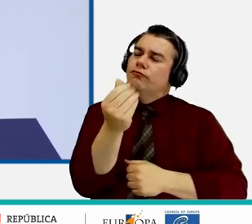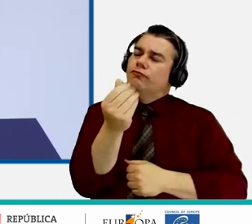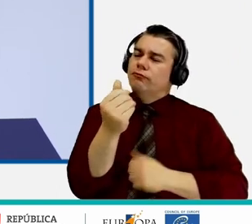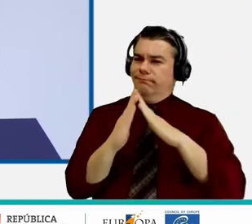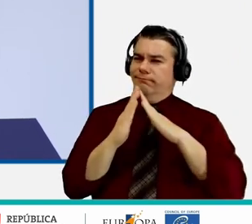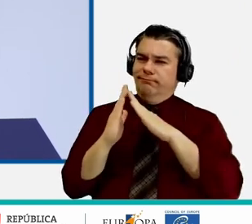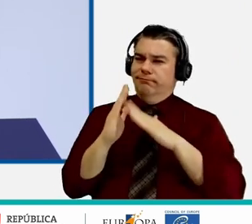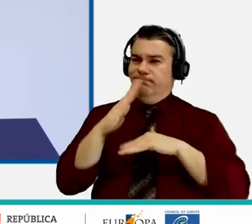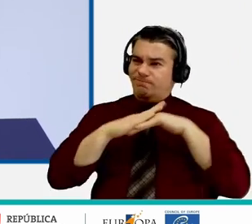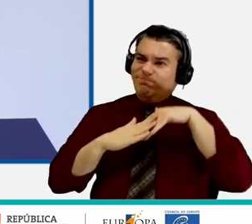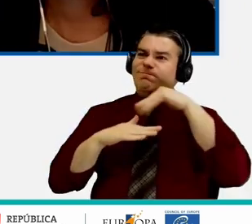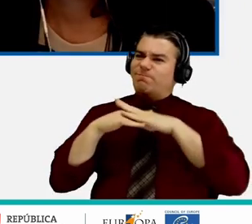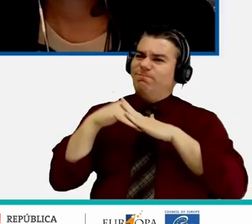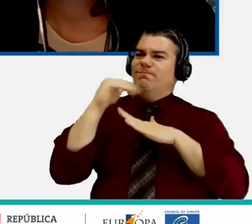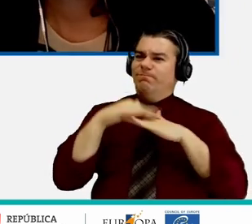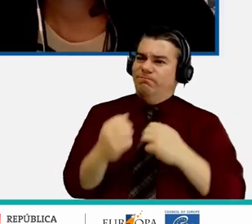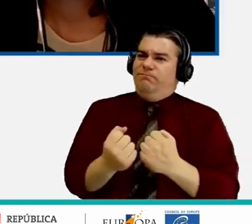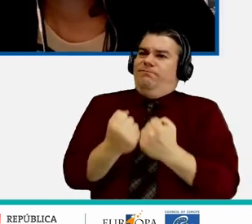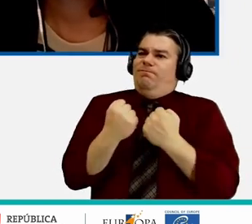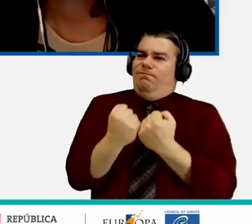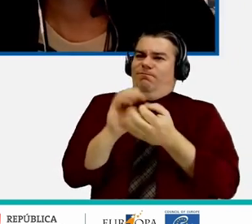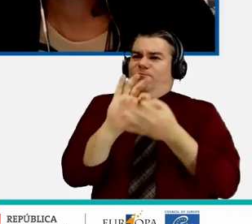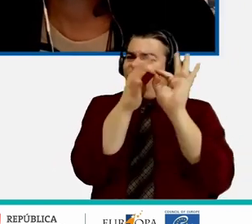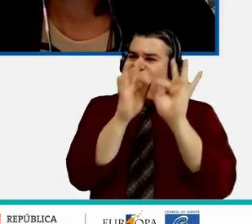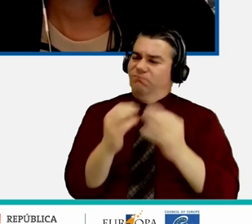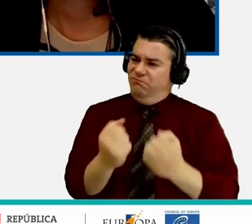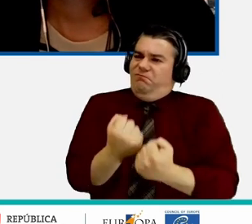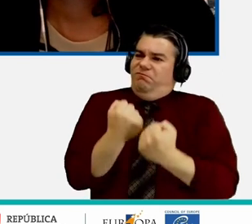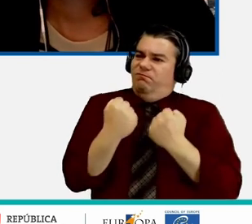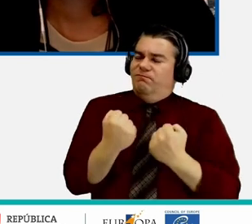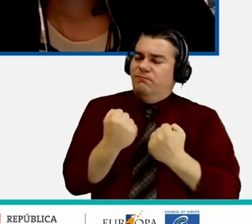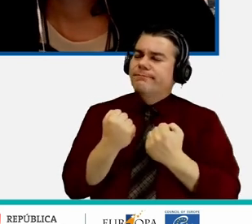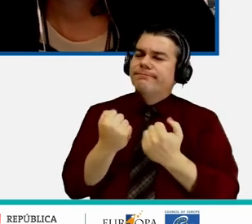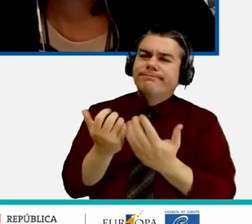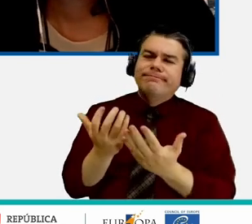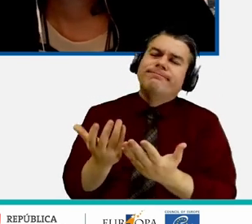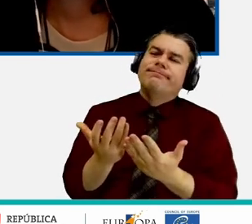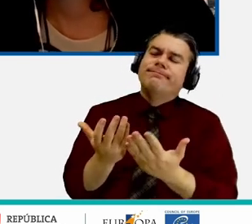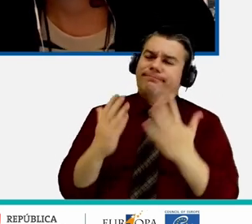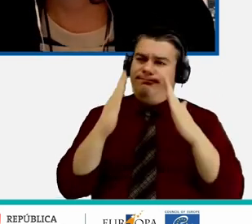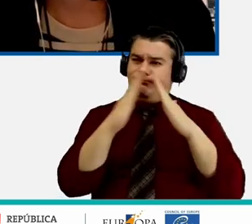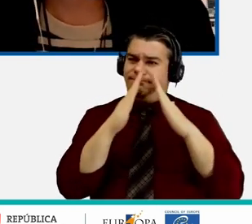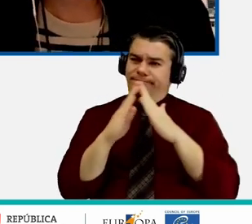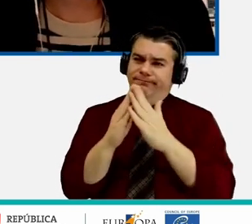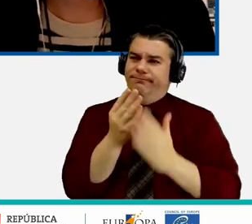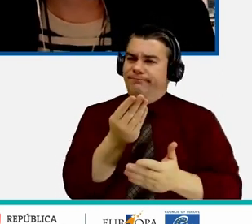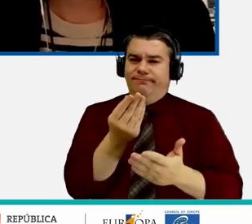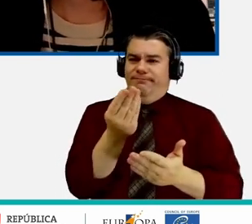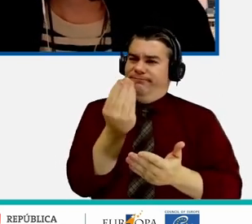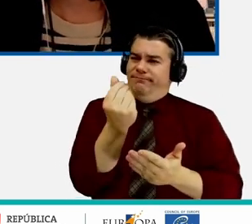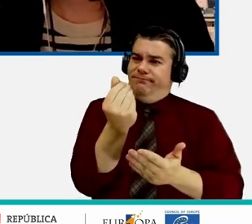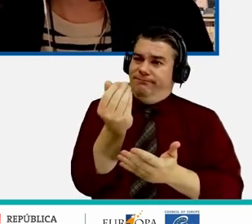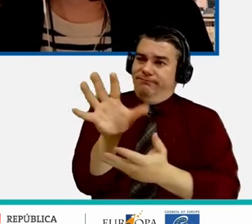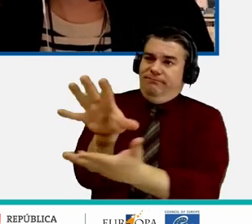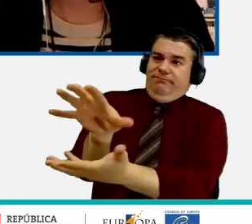building resilience. What are the main challenges cities face accessing these funds